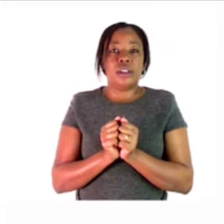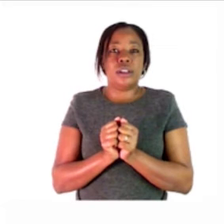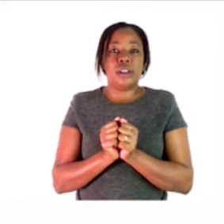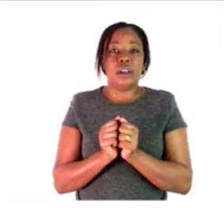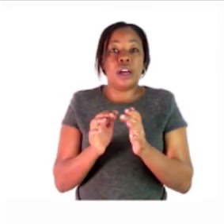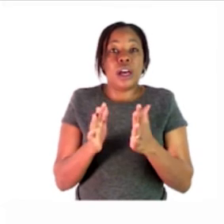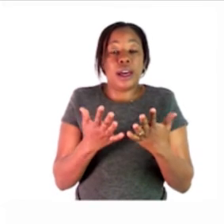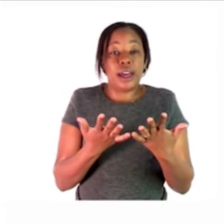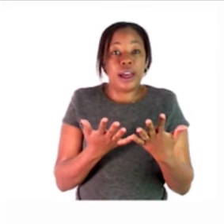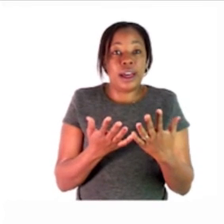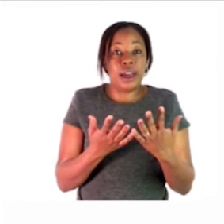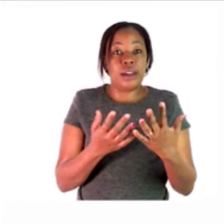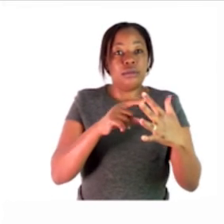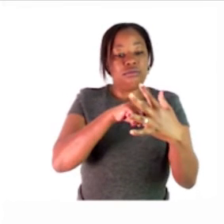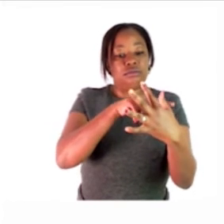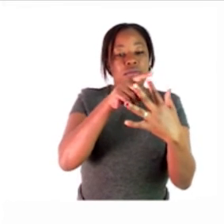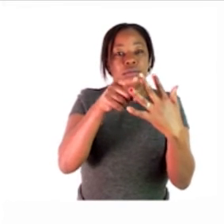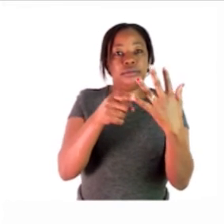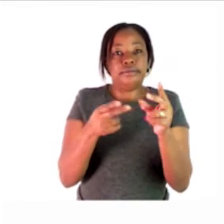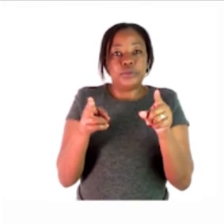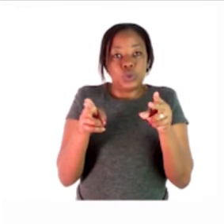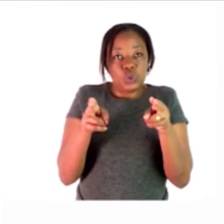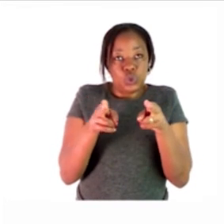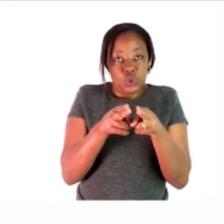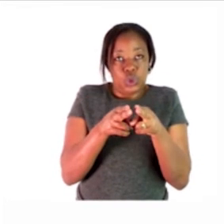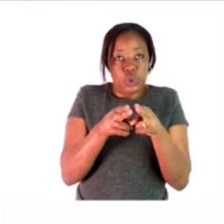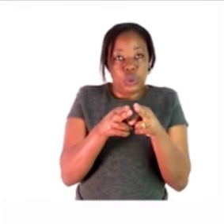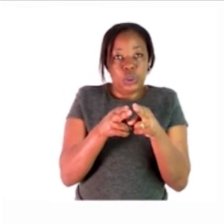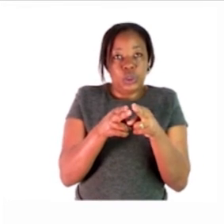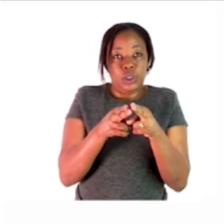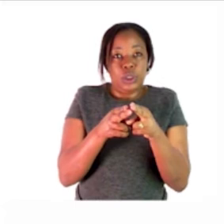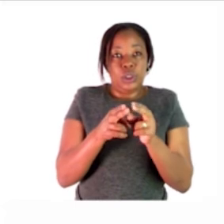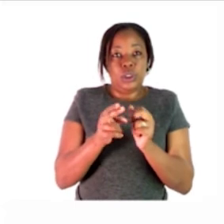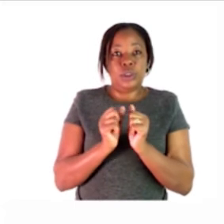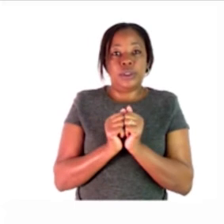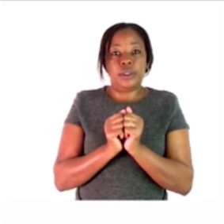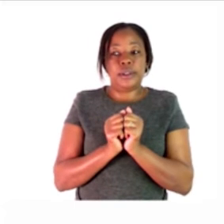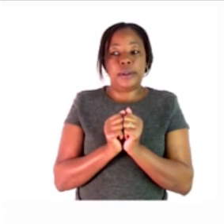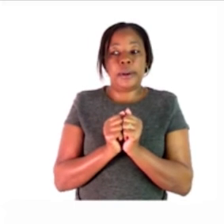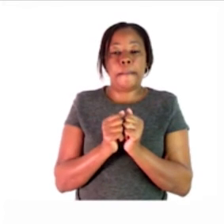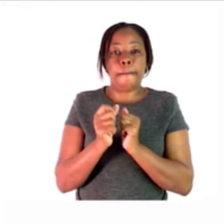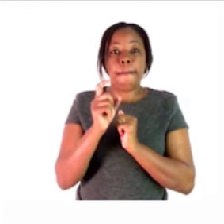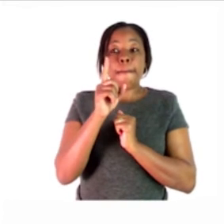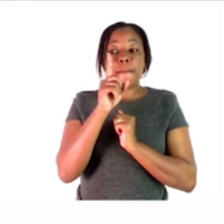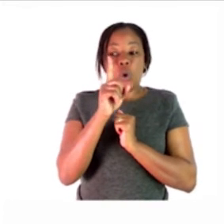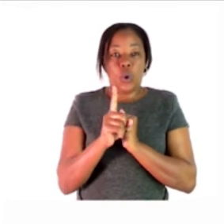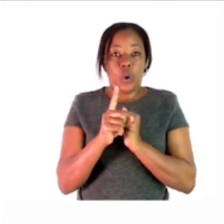If they are short, it's just short. We just read it and cut it in short. That is the short vowel